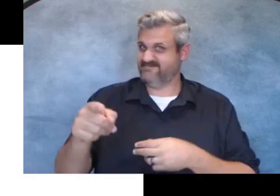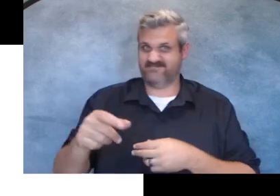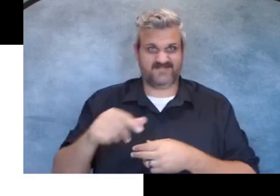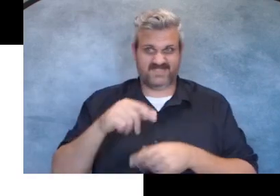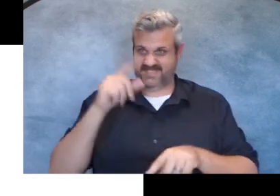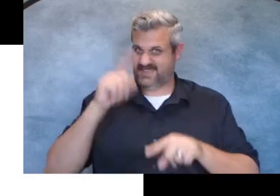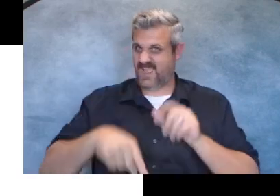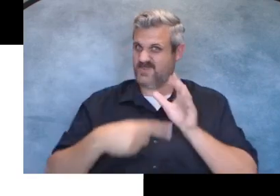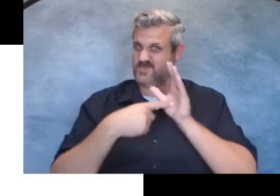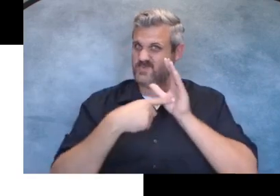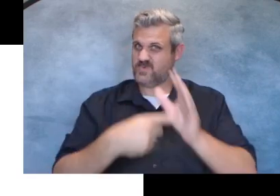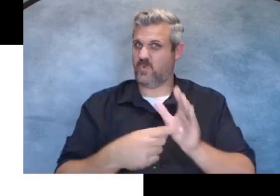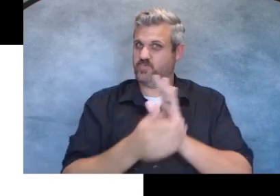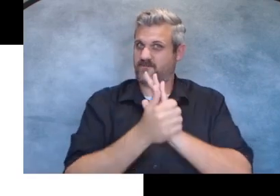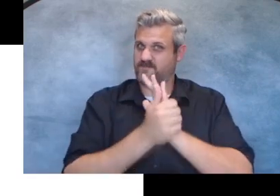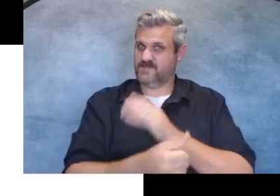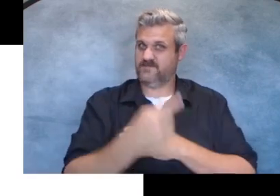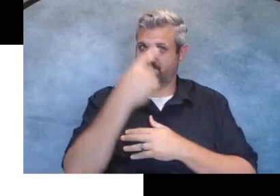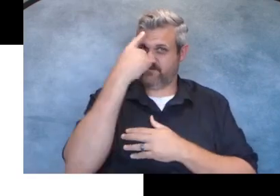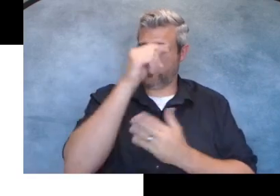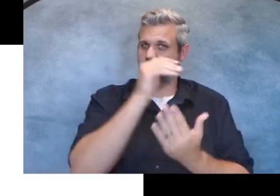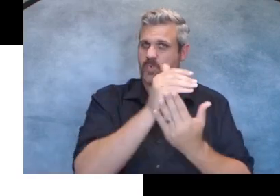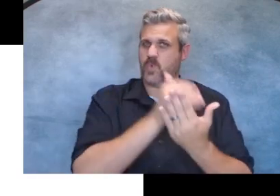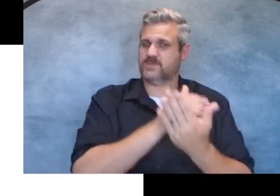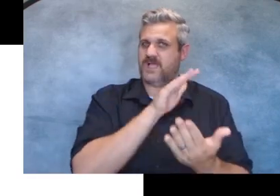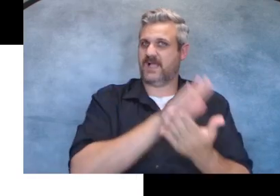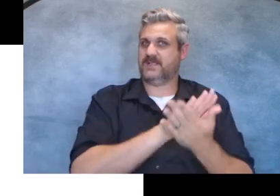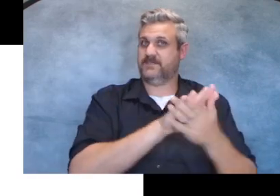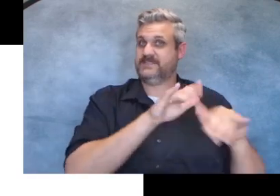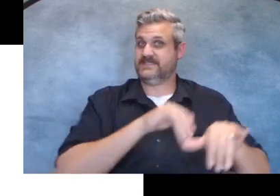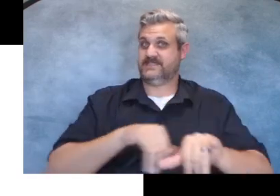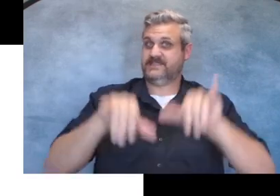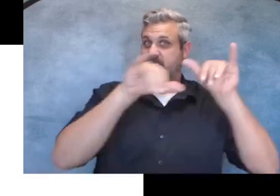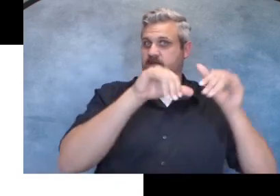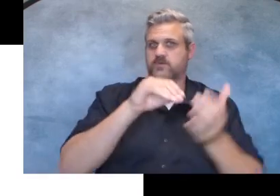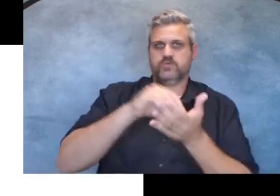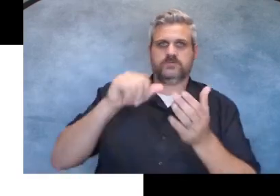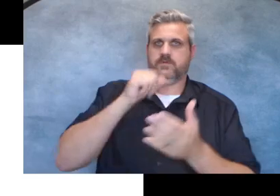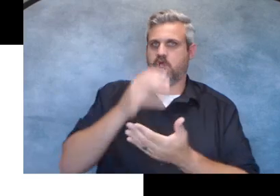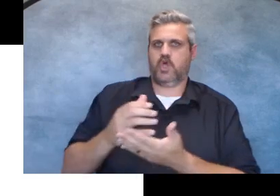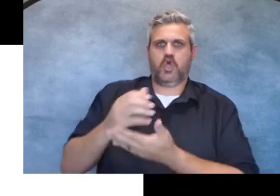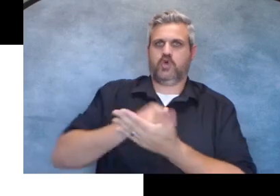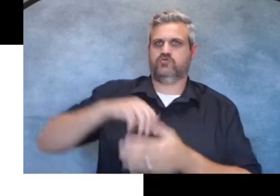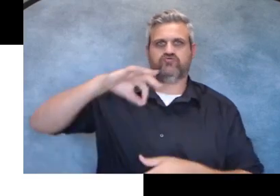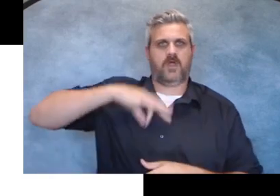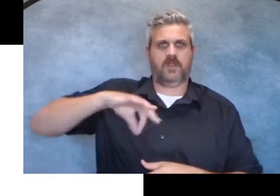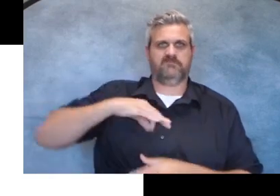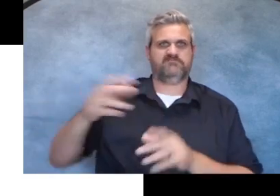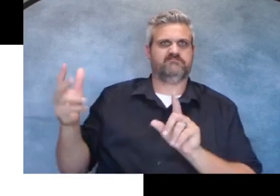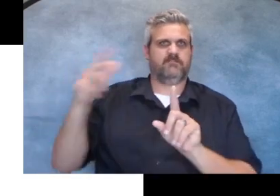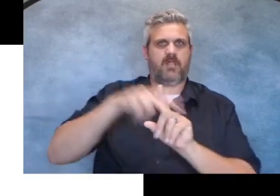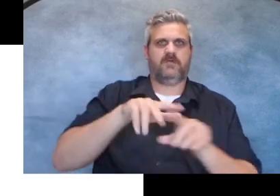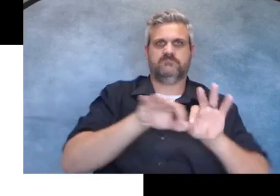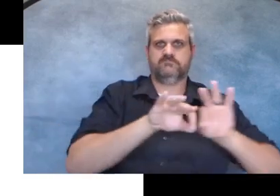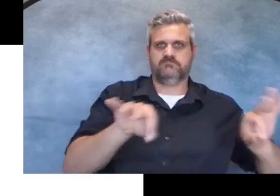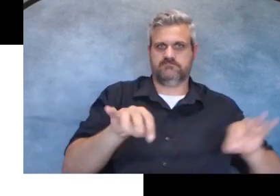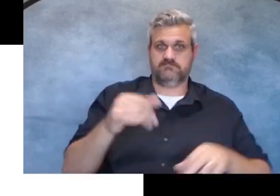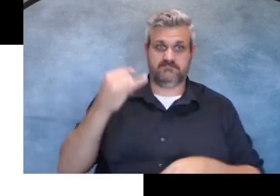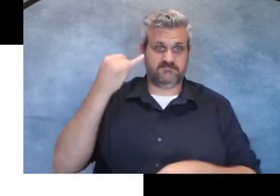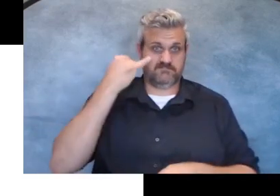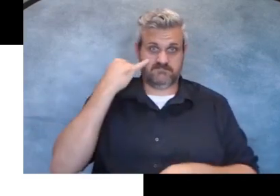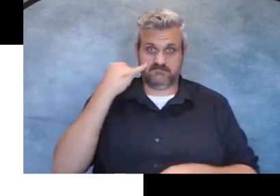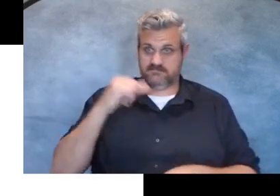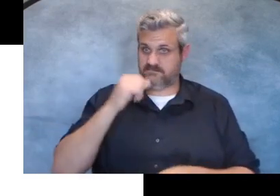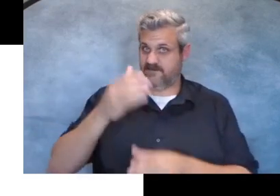demonstrate proficiency in the course academic standards, the student will not earn credit toward a diploma. If unable to complete